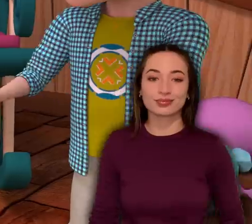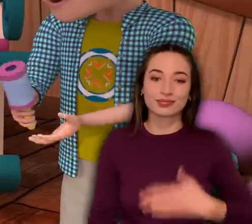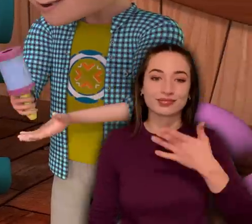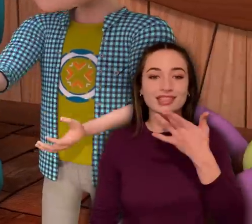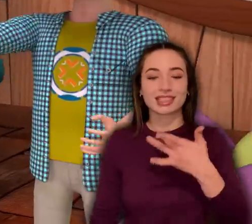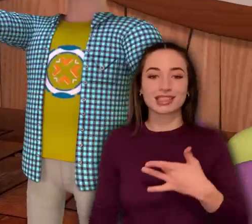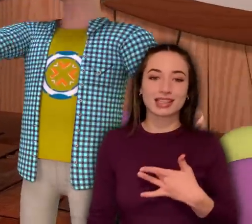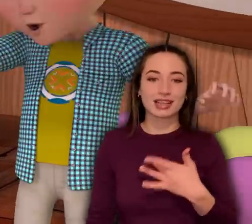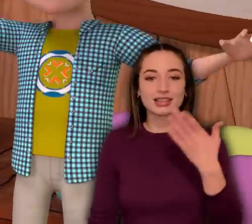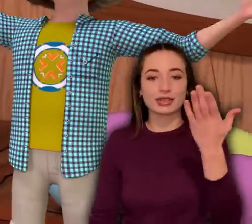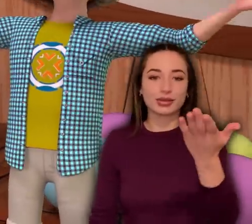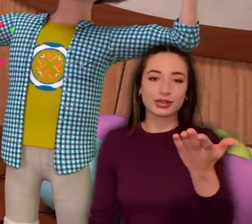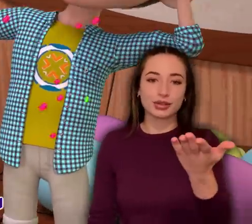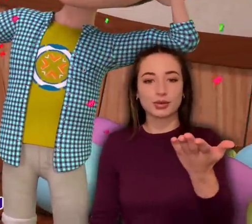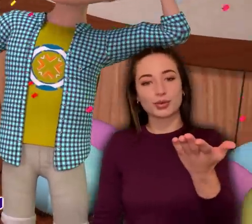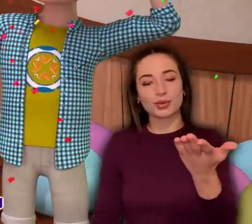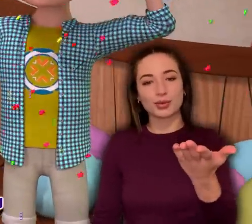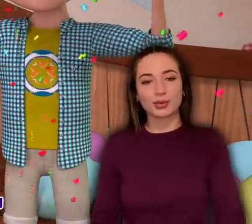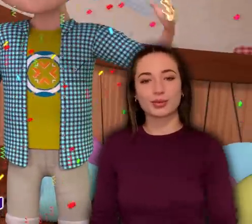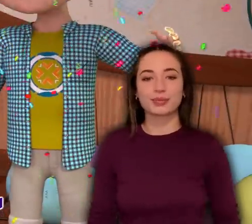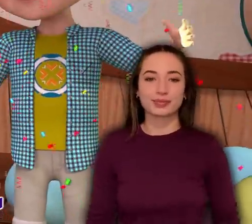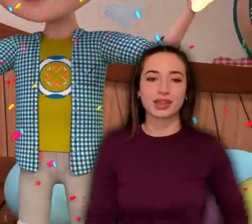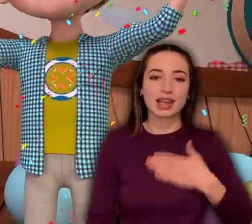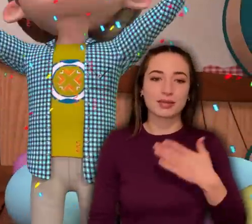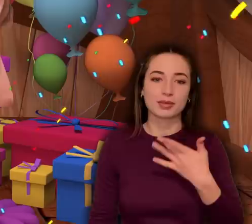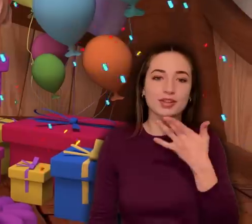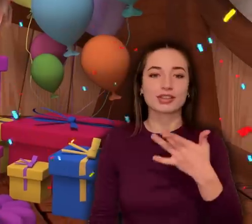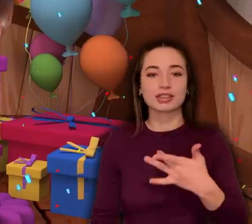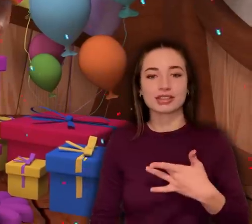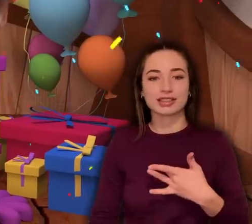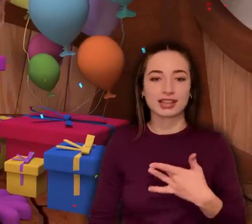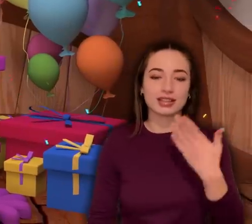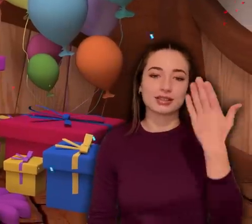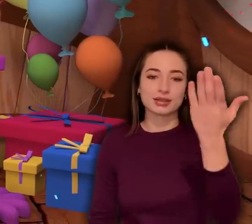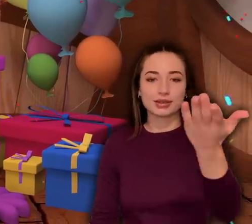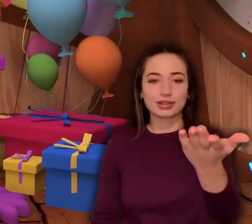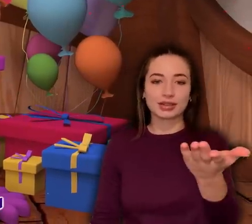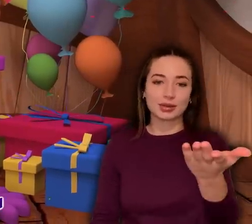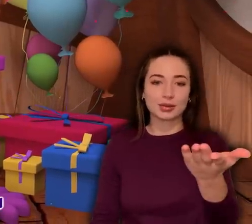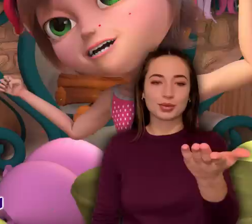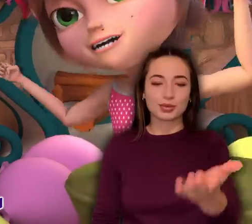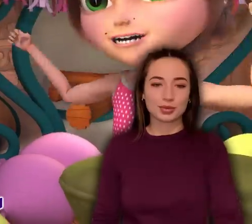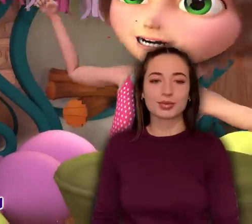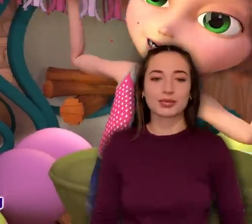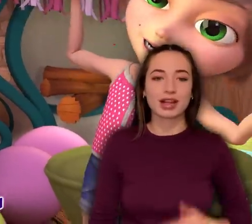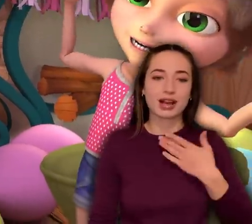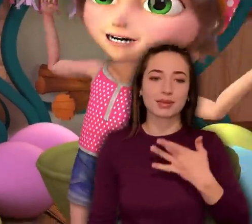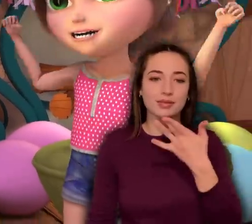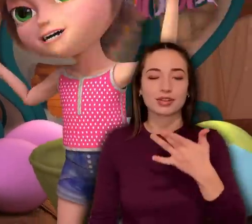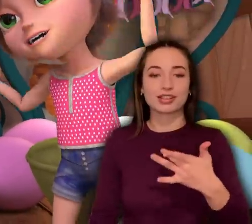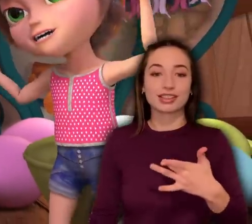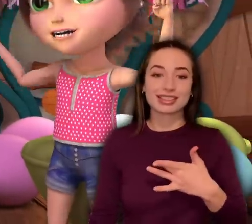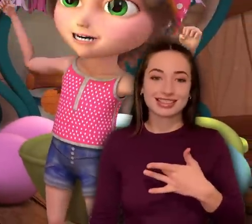happy birthday to you happy birthday to you